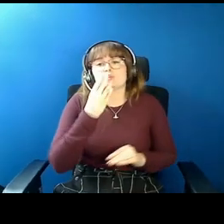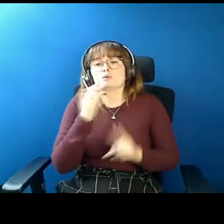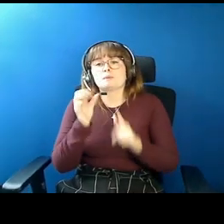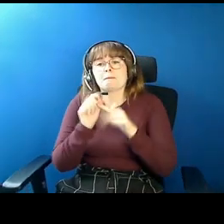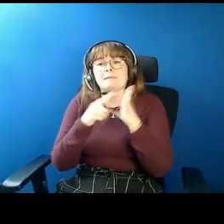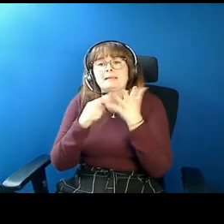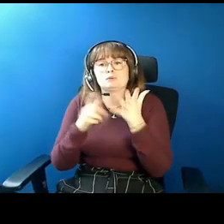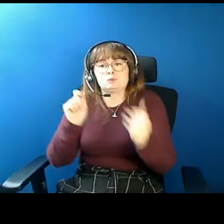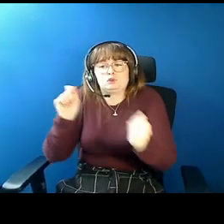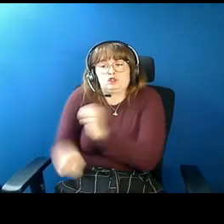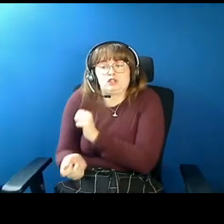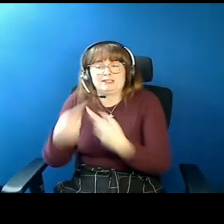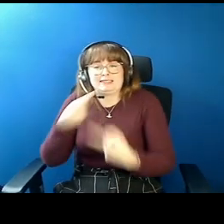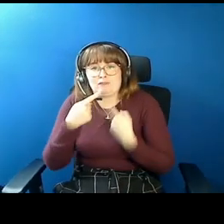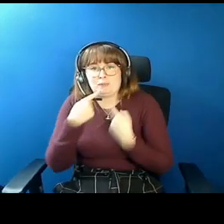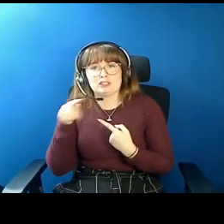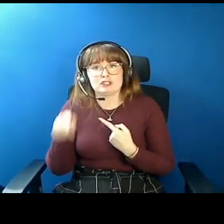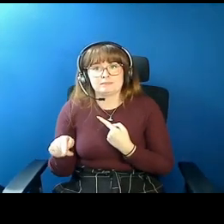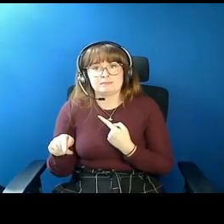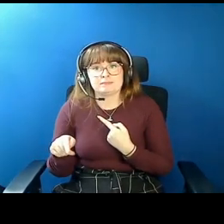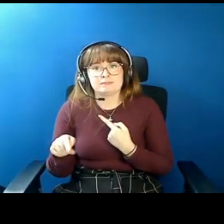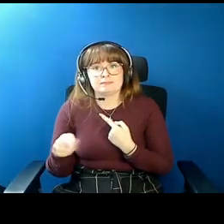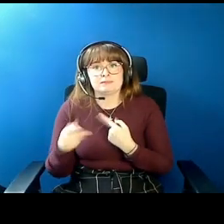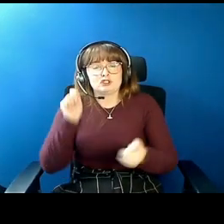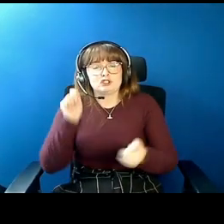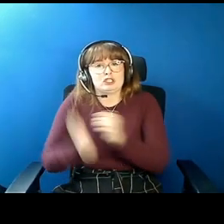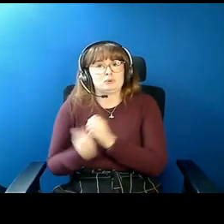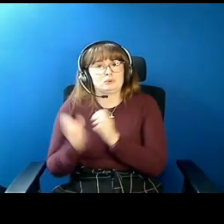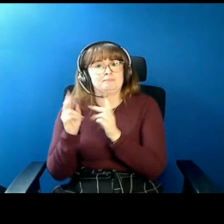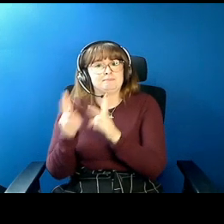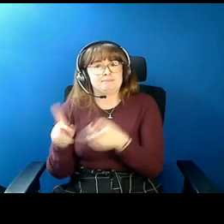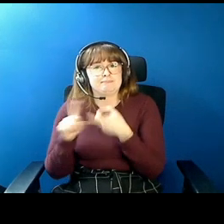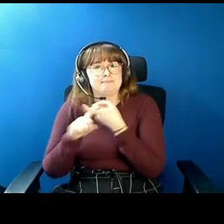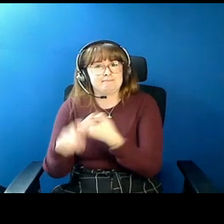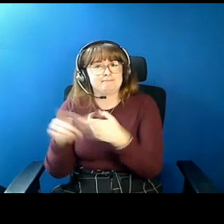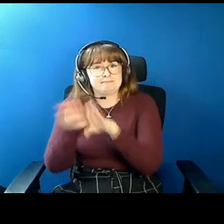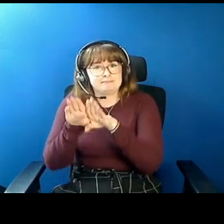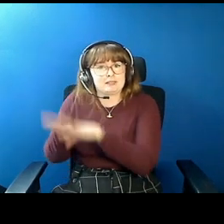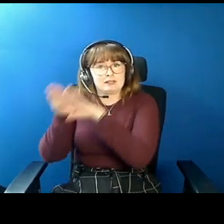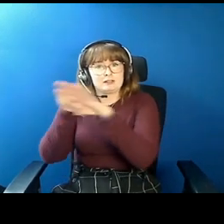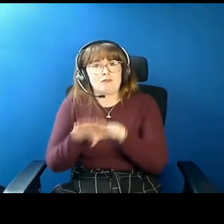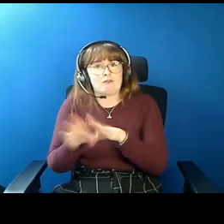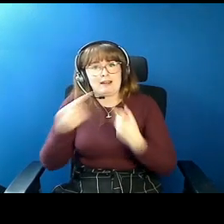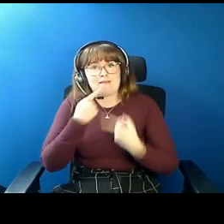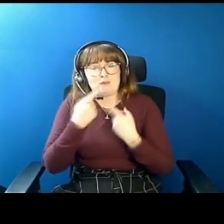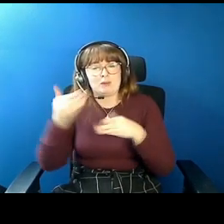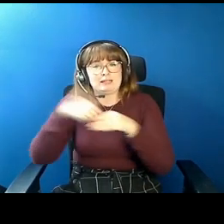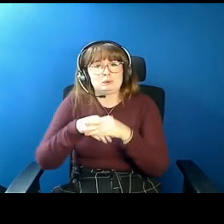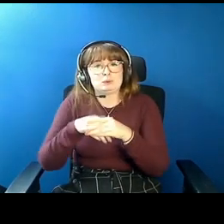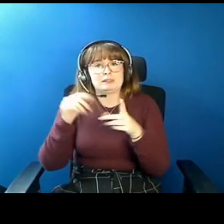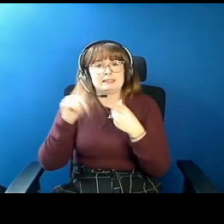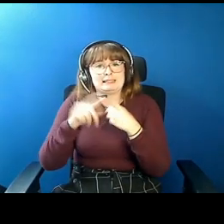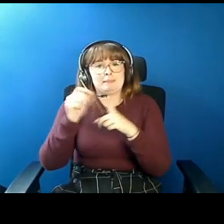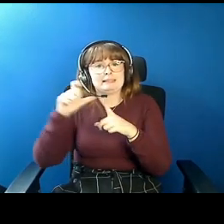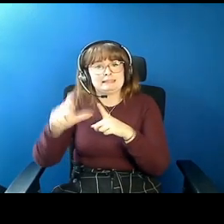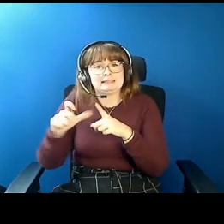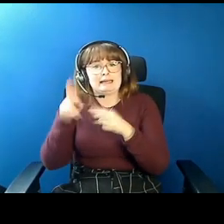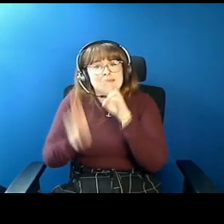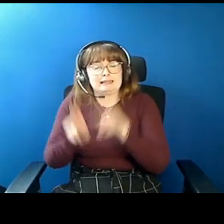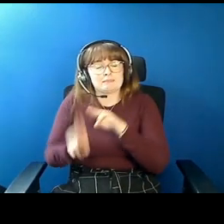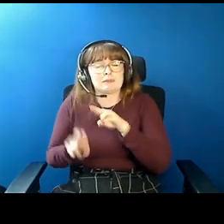information into standard SAP inputs, so the same types of fields that go into an EPC assessment. We then run these through